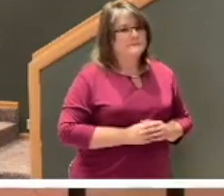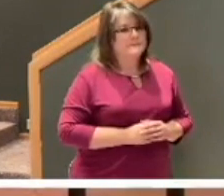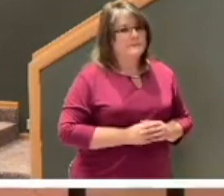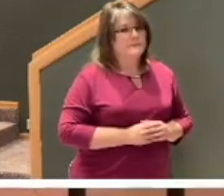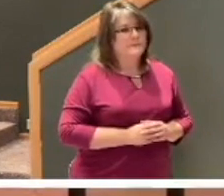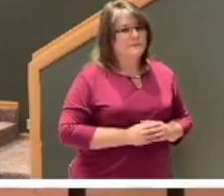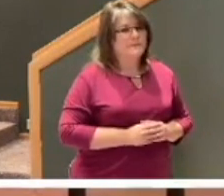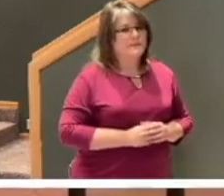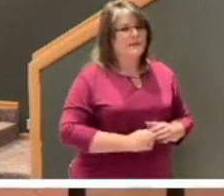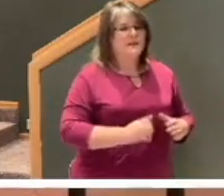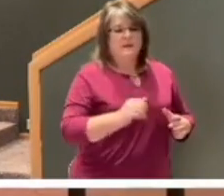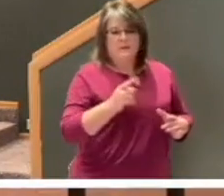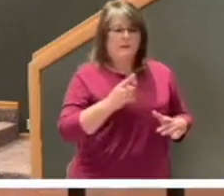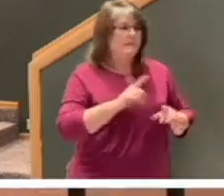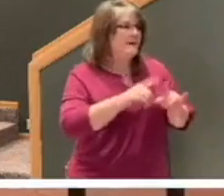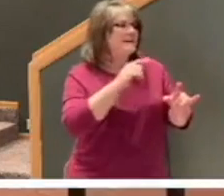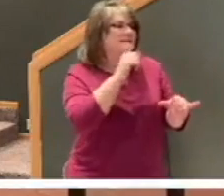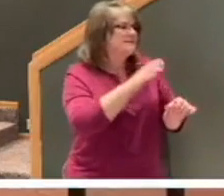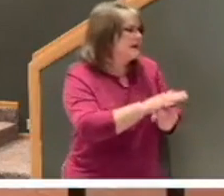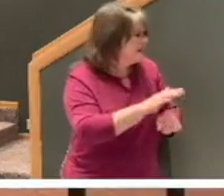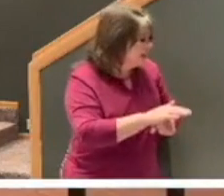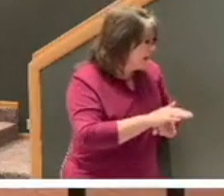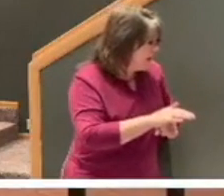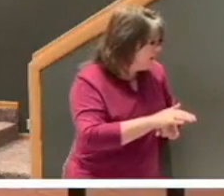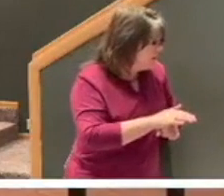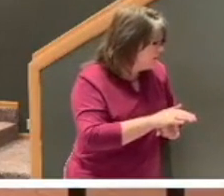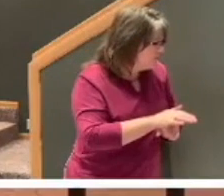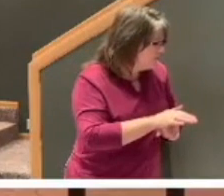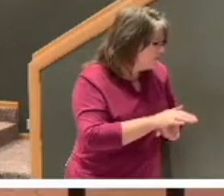it's you're not enough.